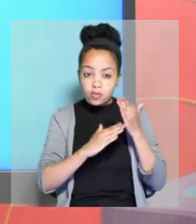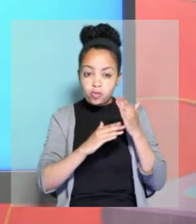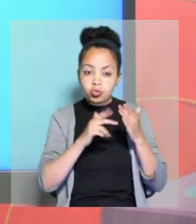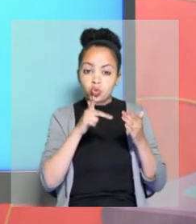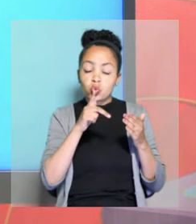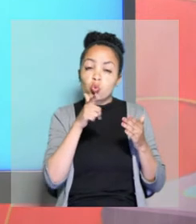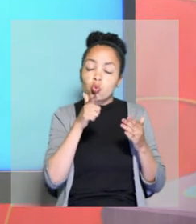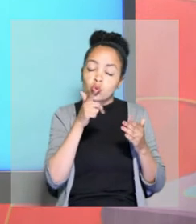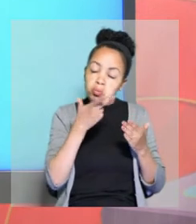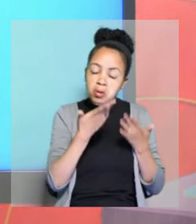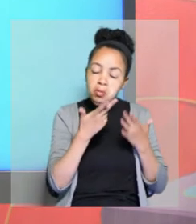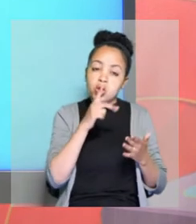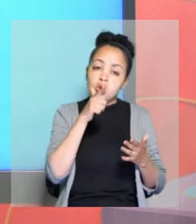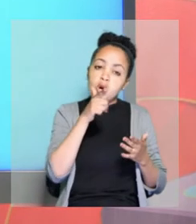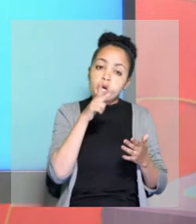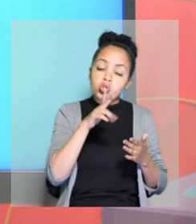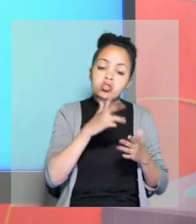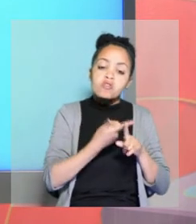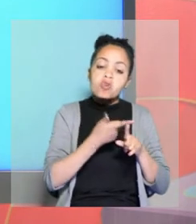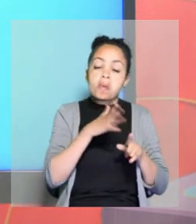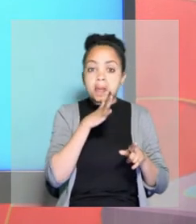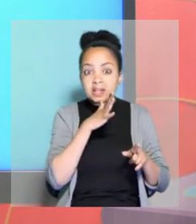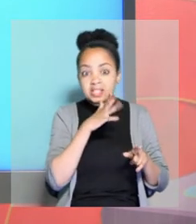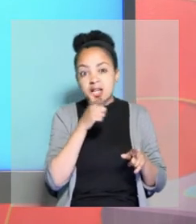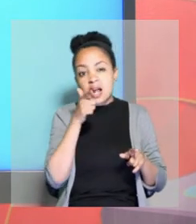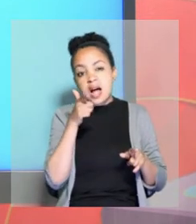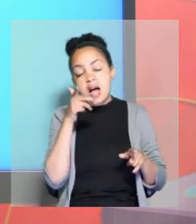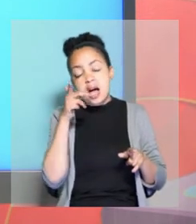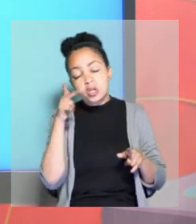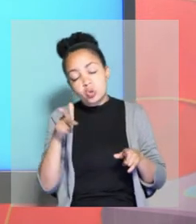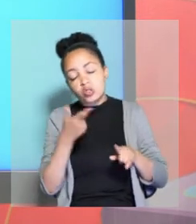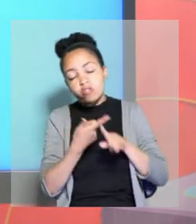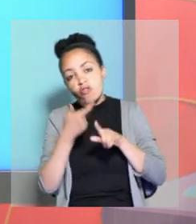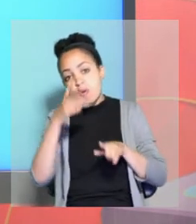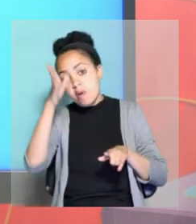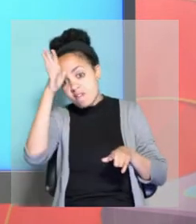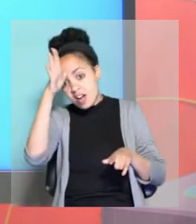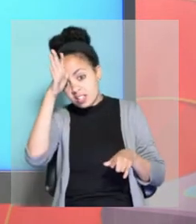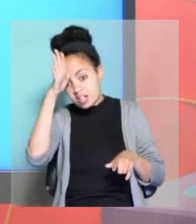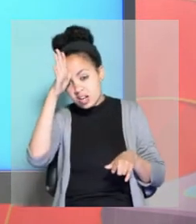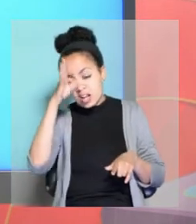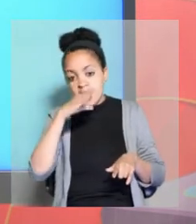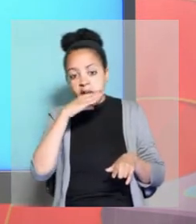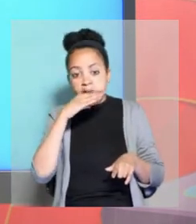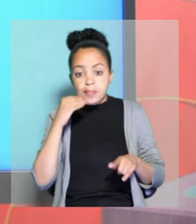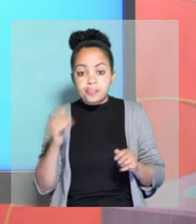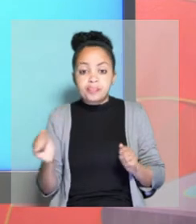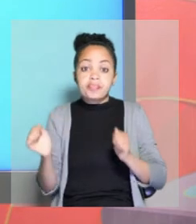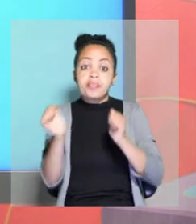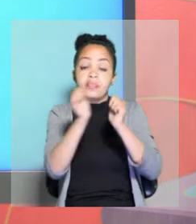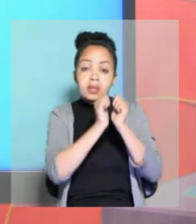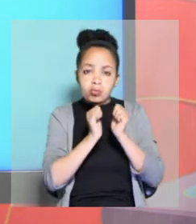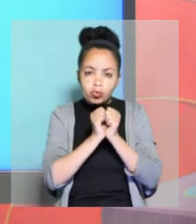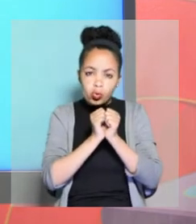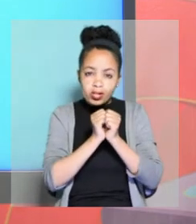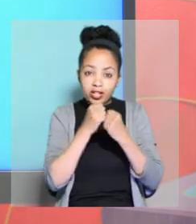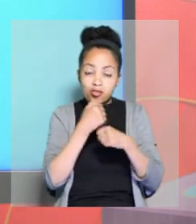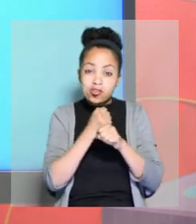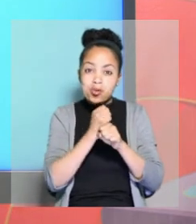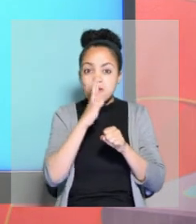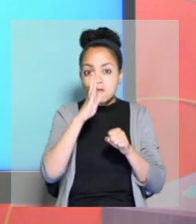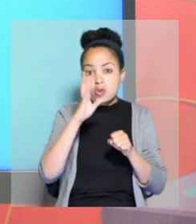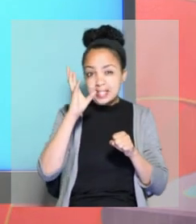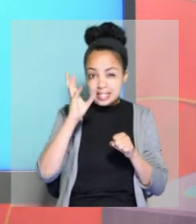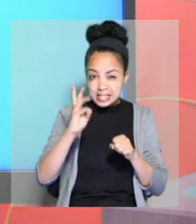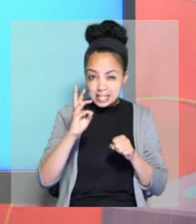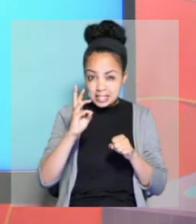23 chromosome from a mother, and the 23 chromosome from a father, the ones that come together to form